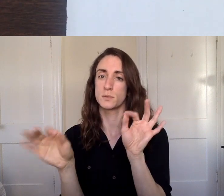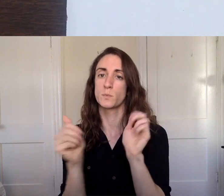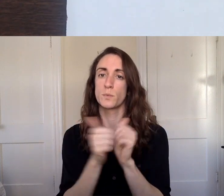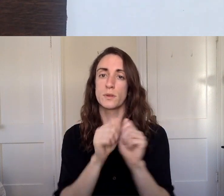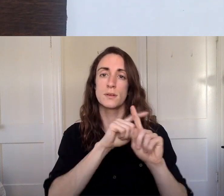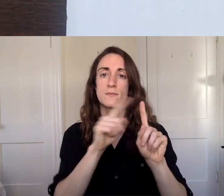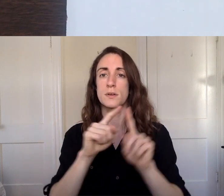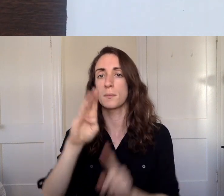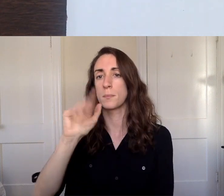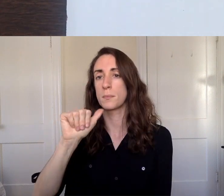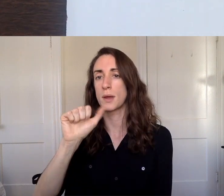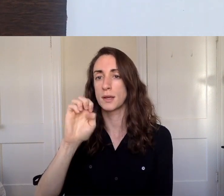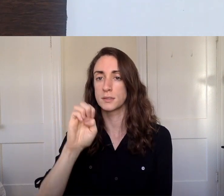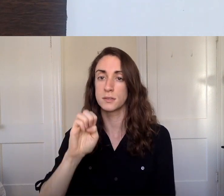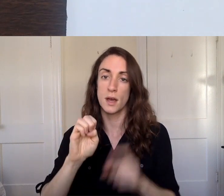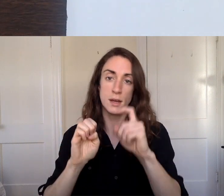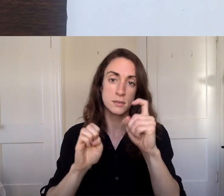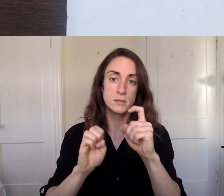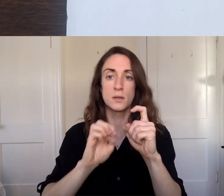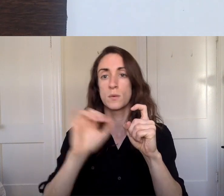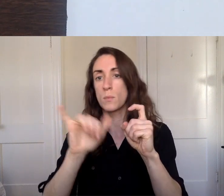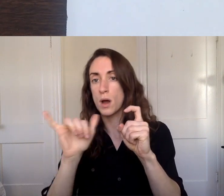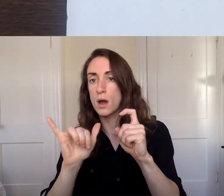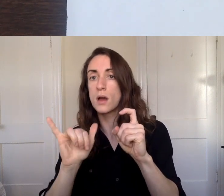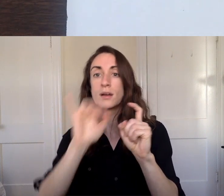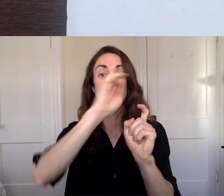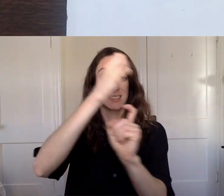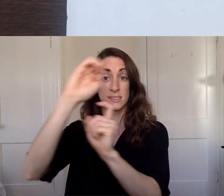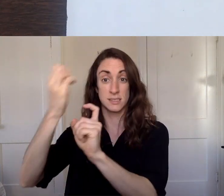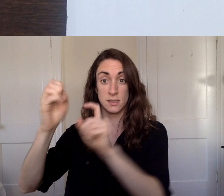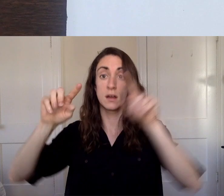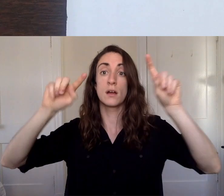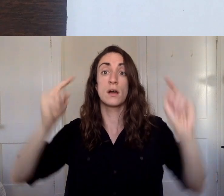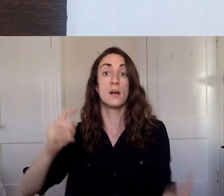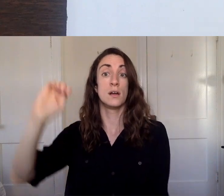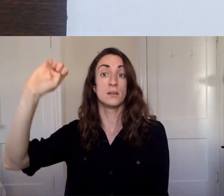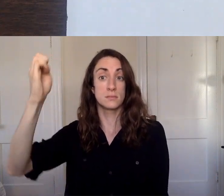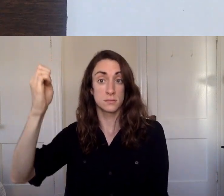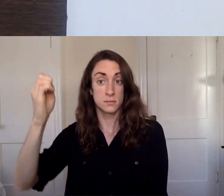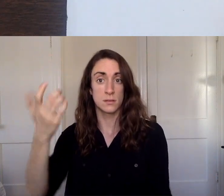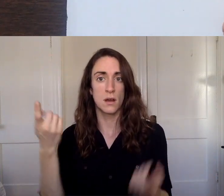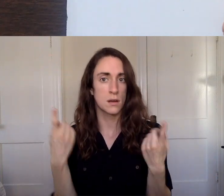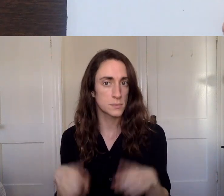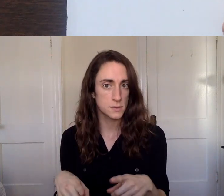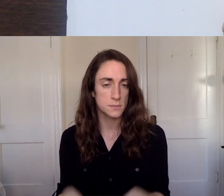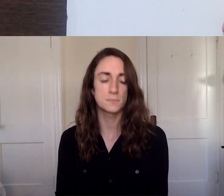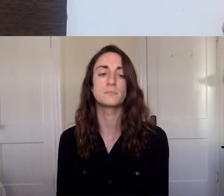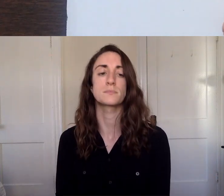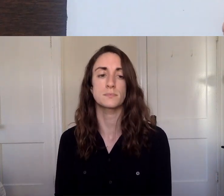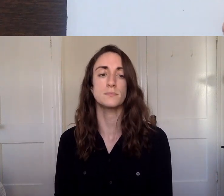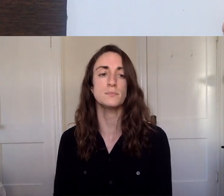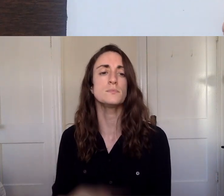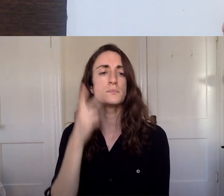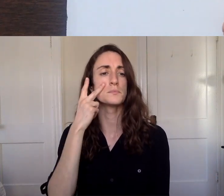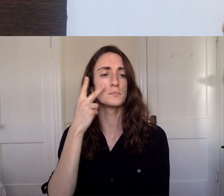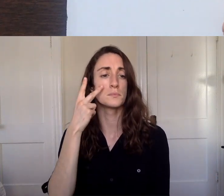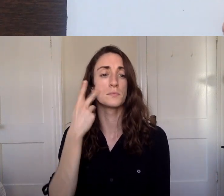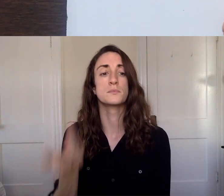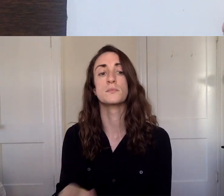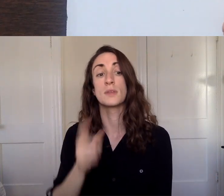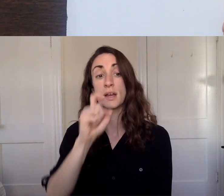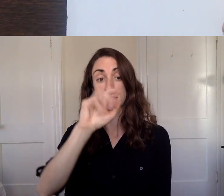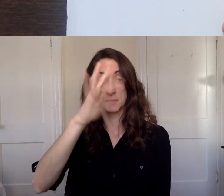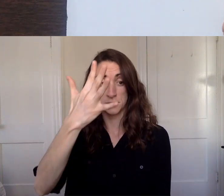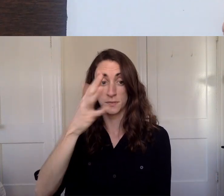Suppose we're working with an expression that has a product of two terms with different bases raised to exponents, all raised to another exponent. Let's write this out and